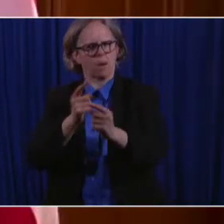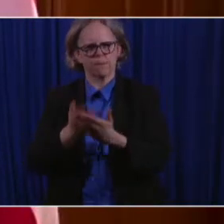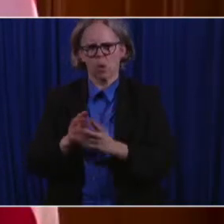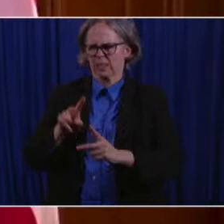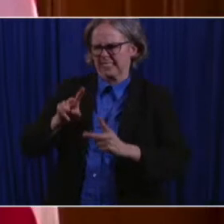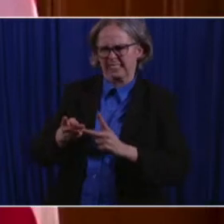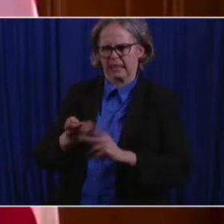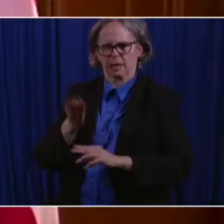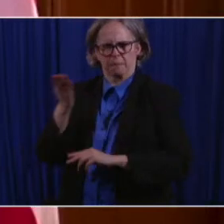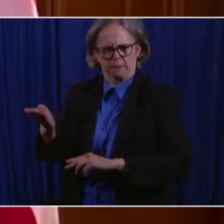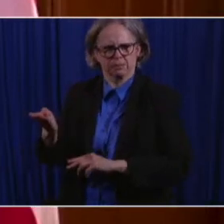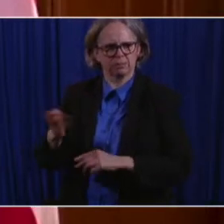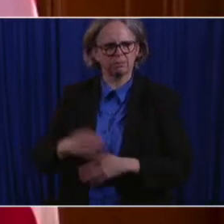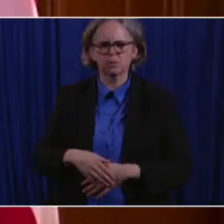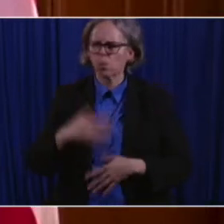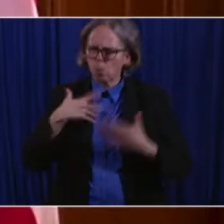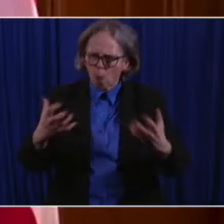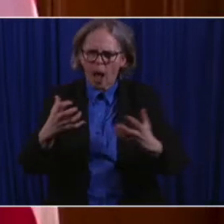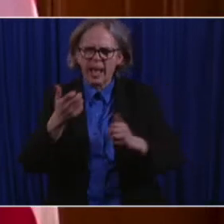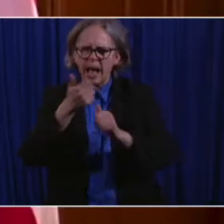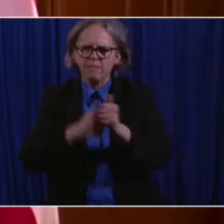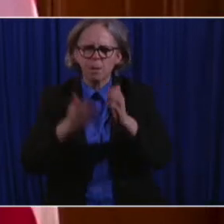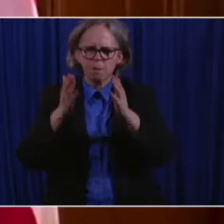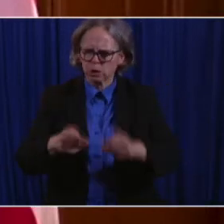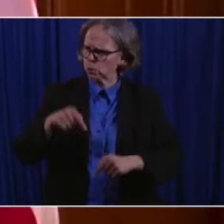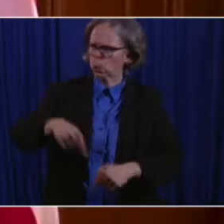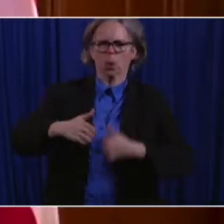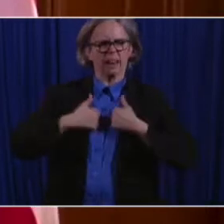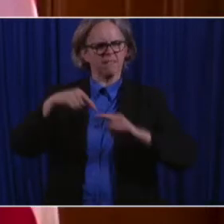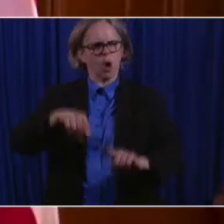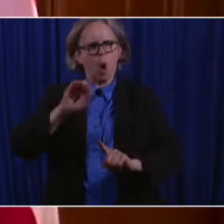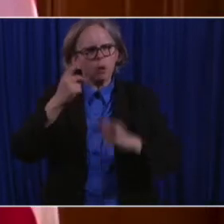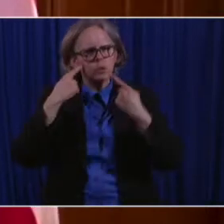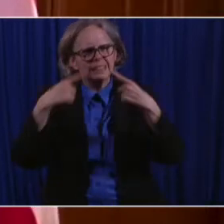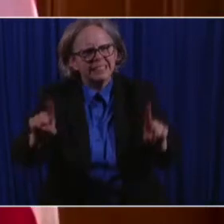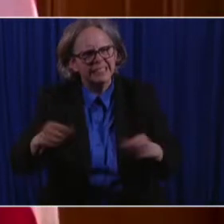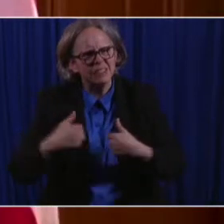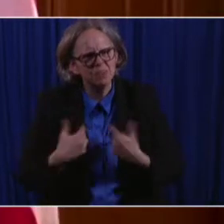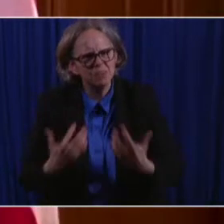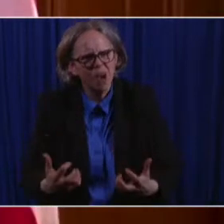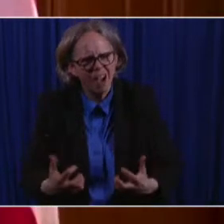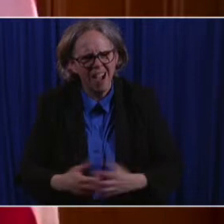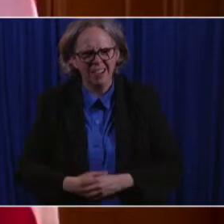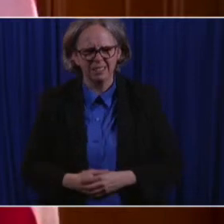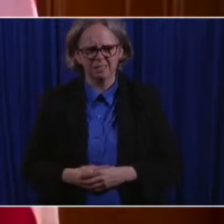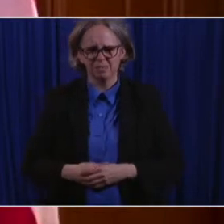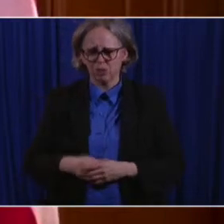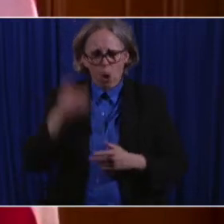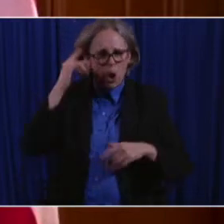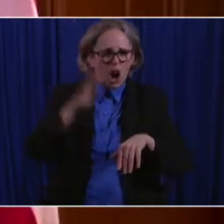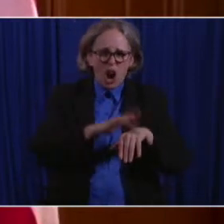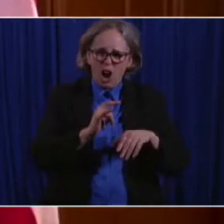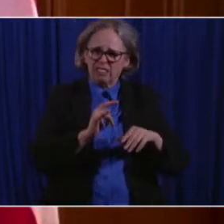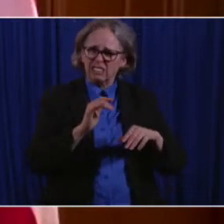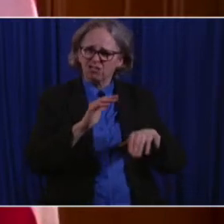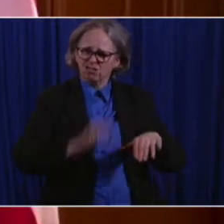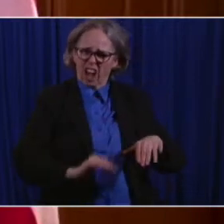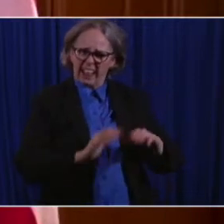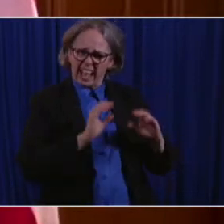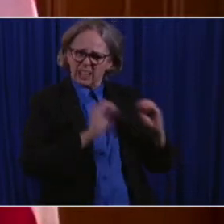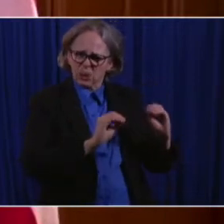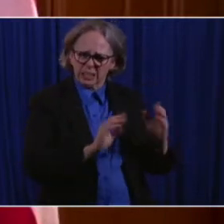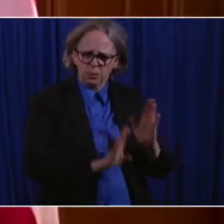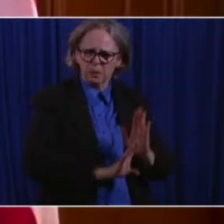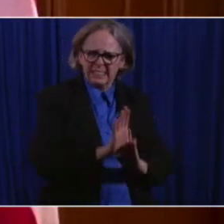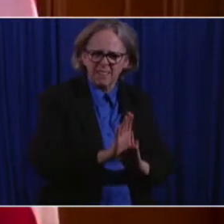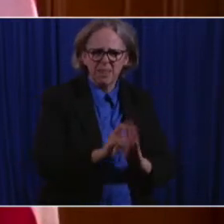so, with early childhood education, early childhood development, a focus on H2 Ohio, cleaning up Lake